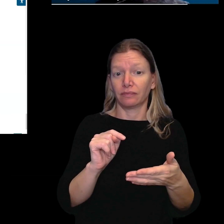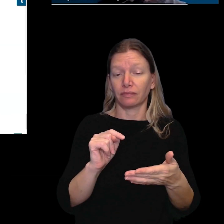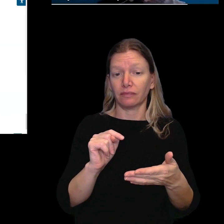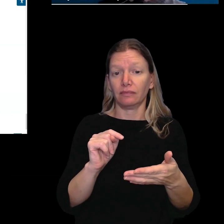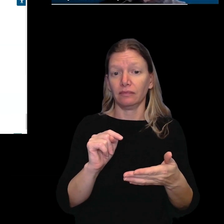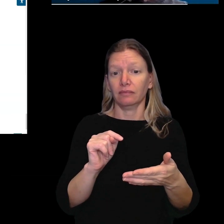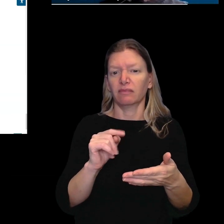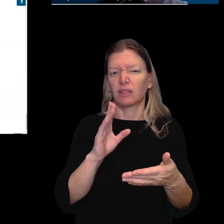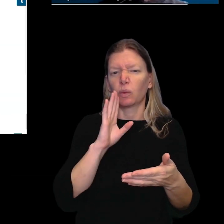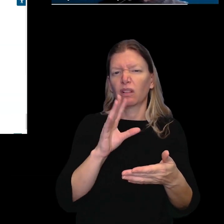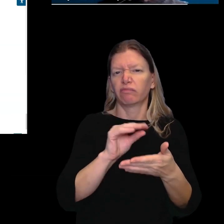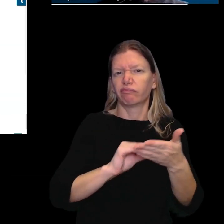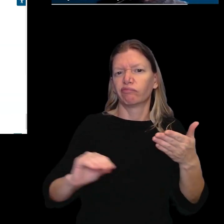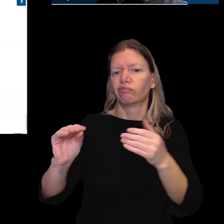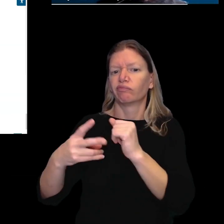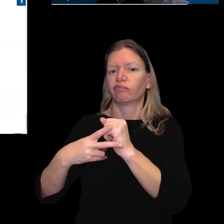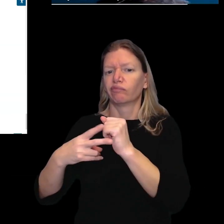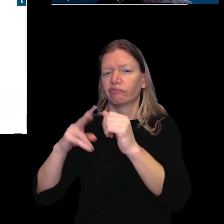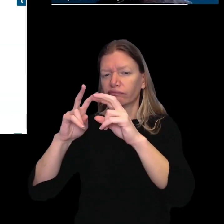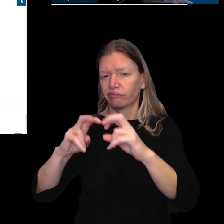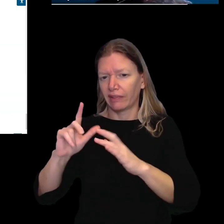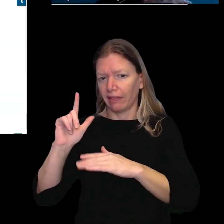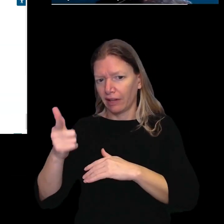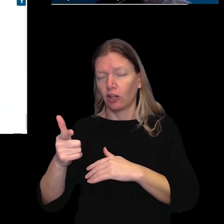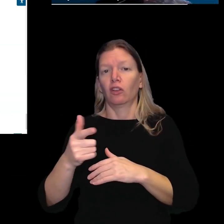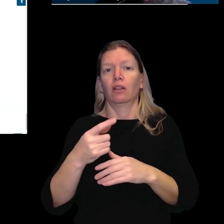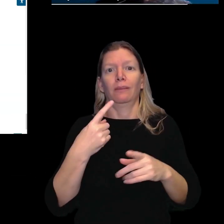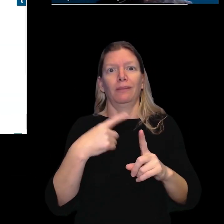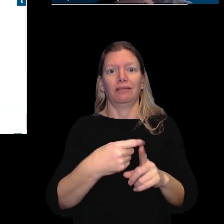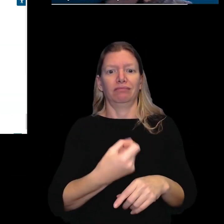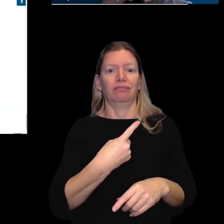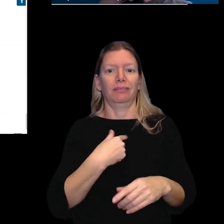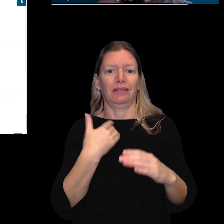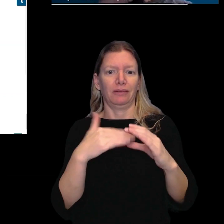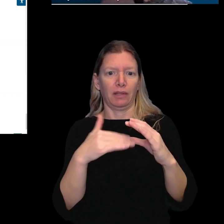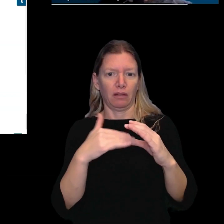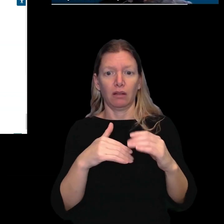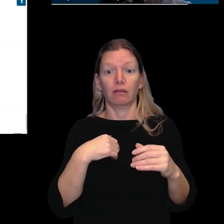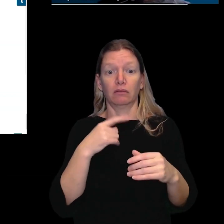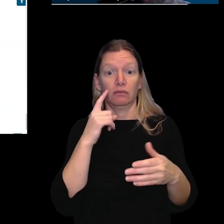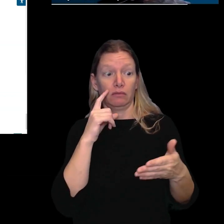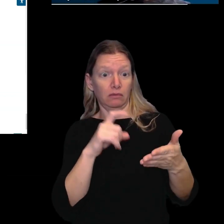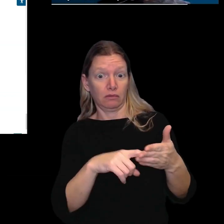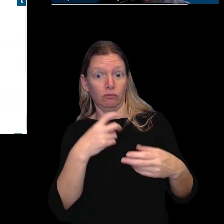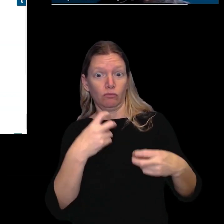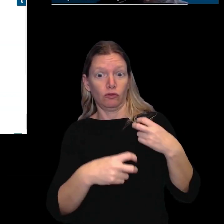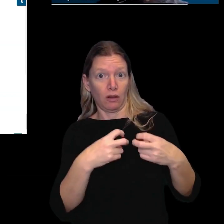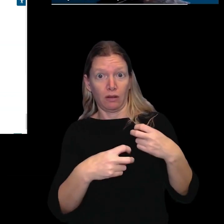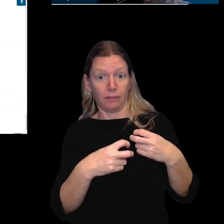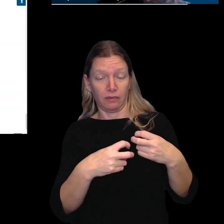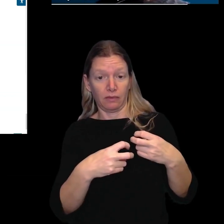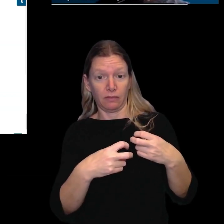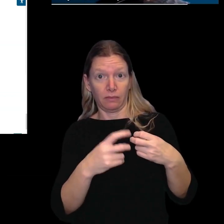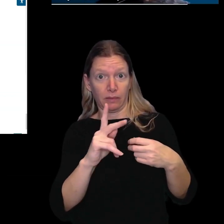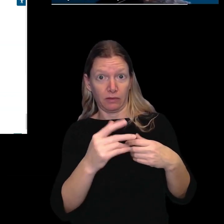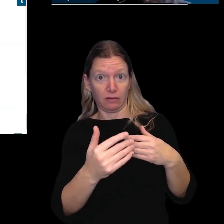goes both into storage to be analyzed later and then directly to my email address. So I'll see any problem as soon